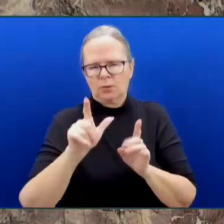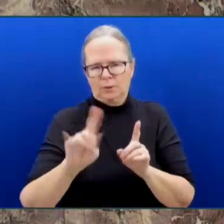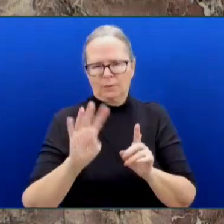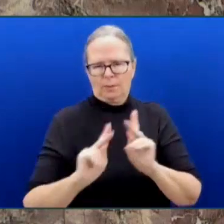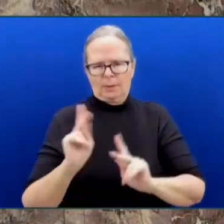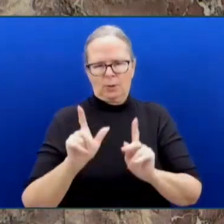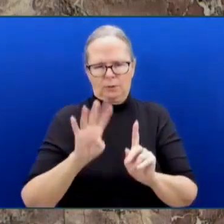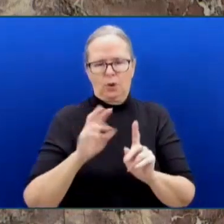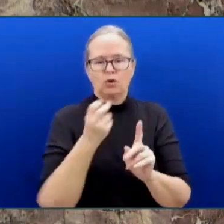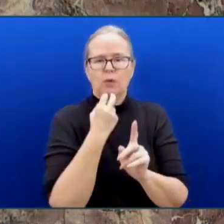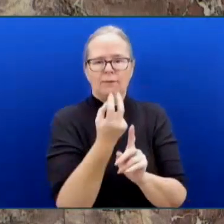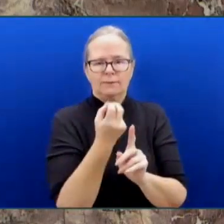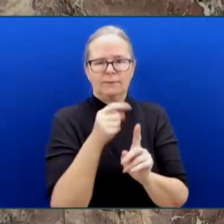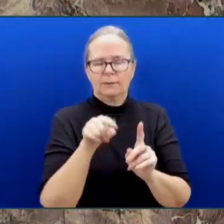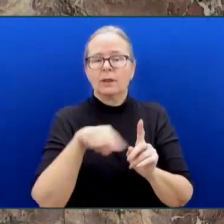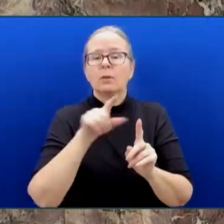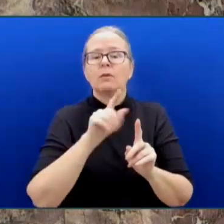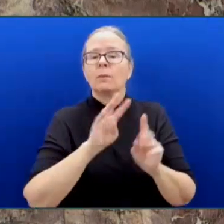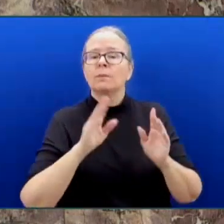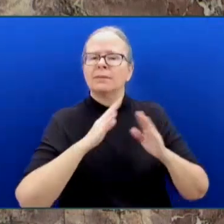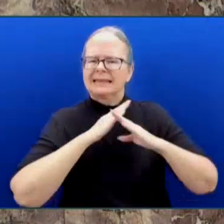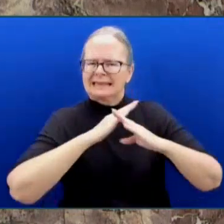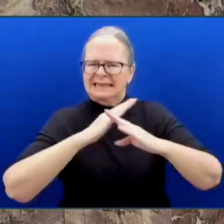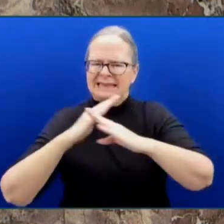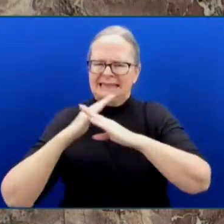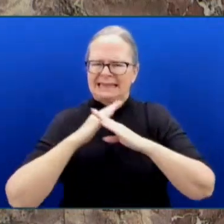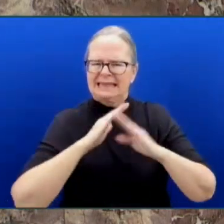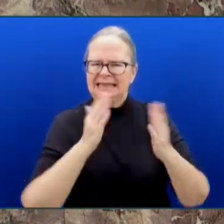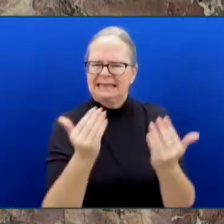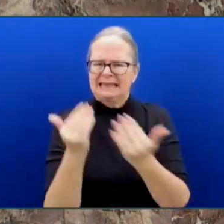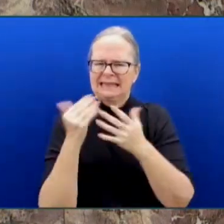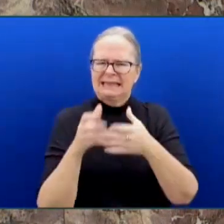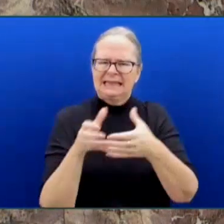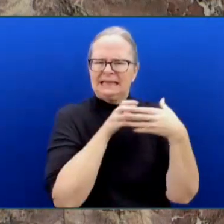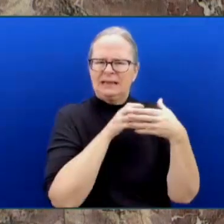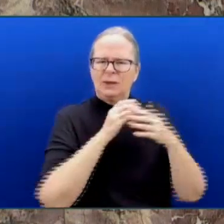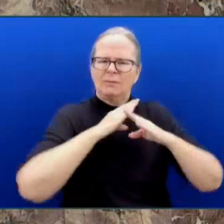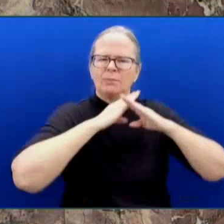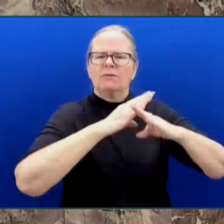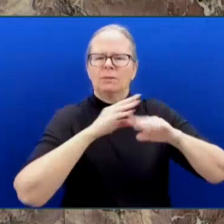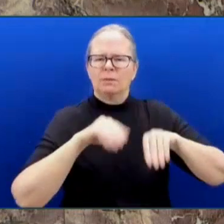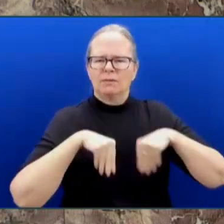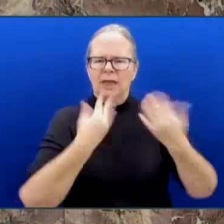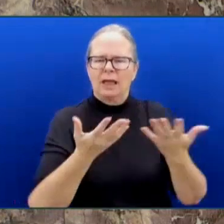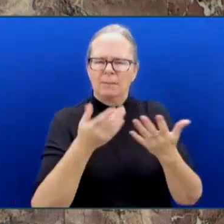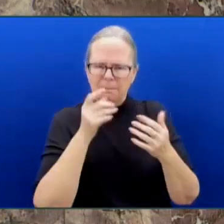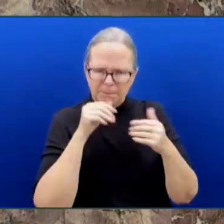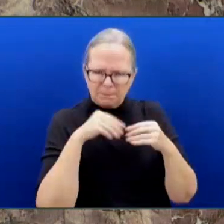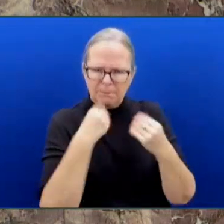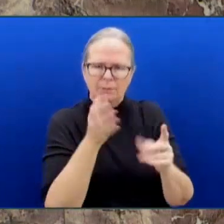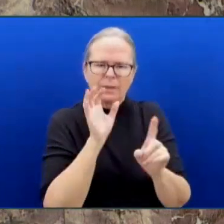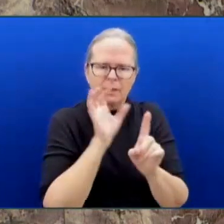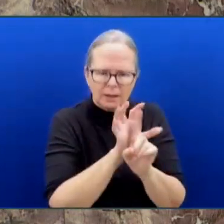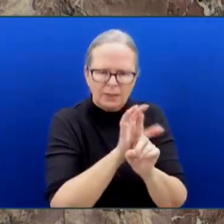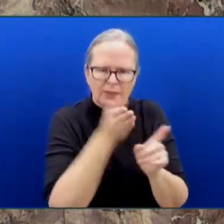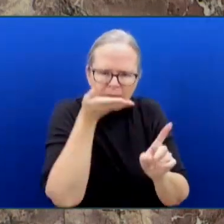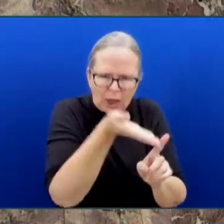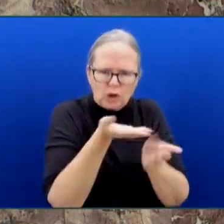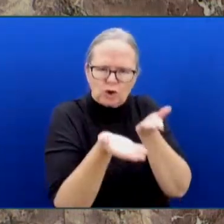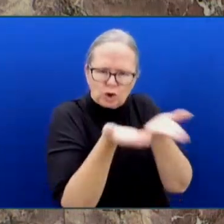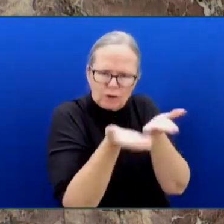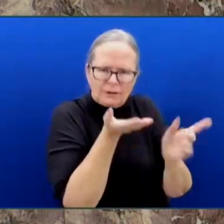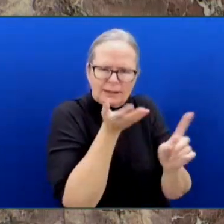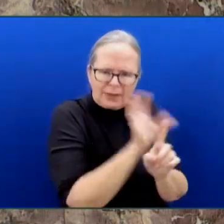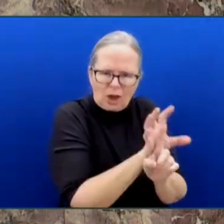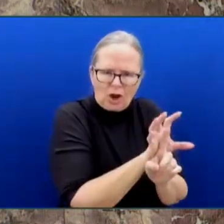to where kids are at and wrap services around them so that we can ensure that we are building the pathways to care